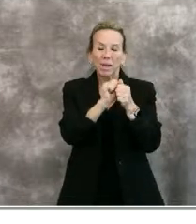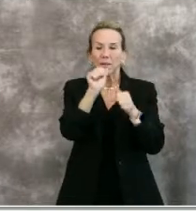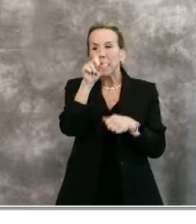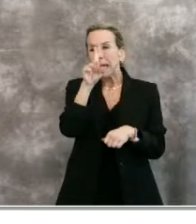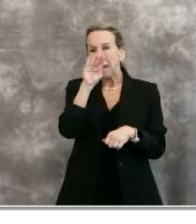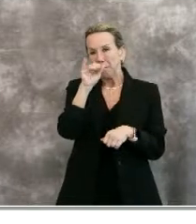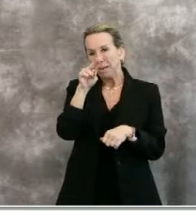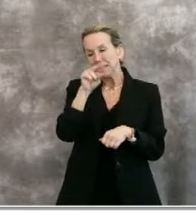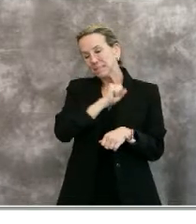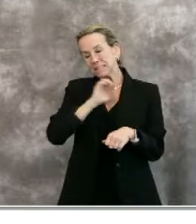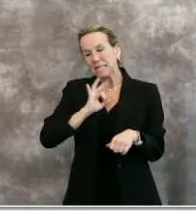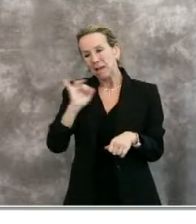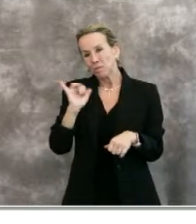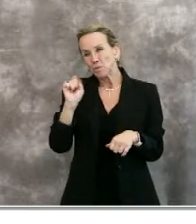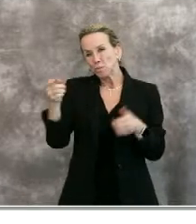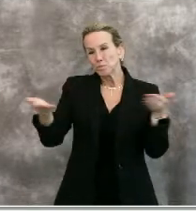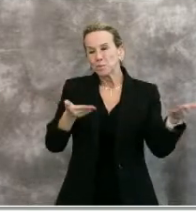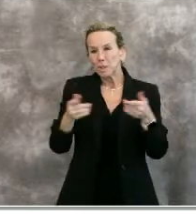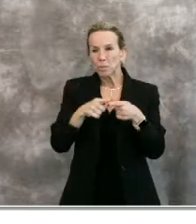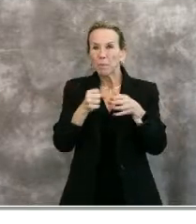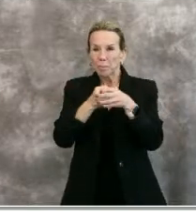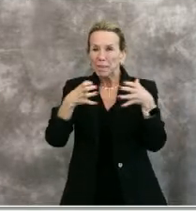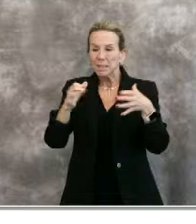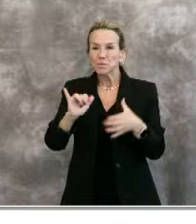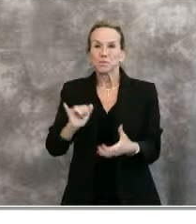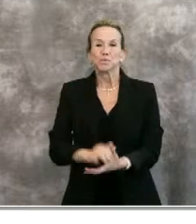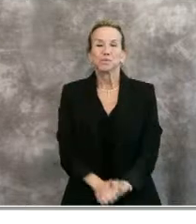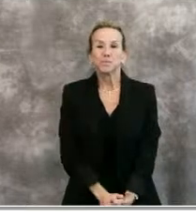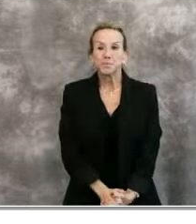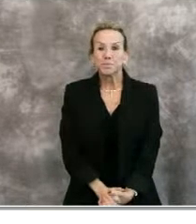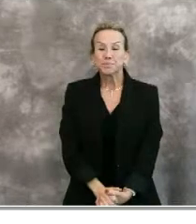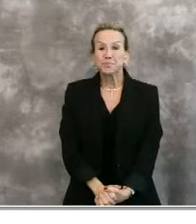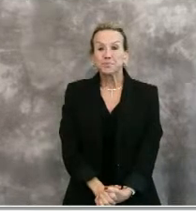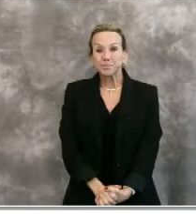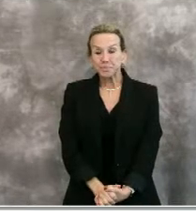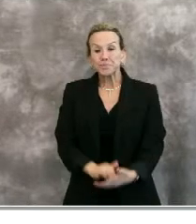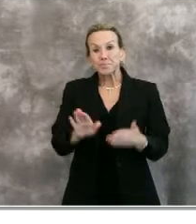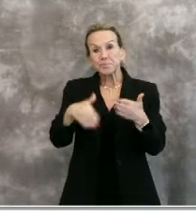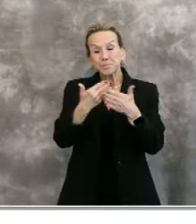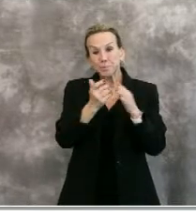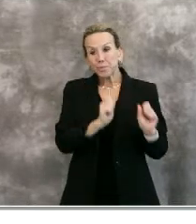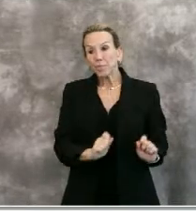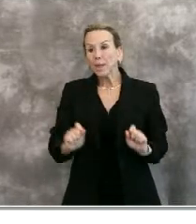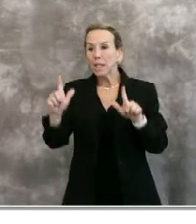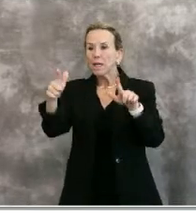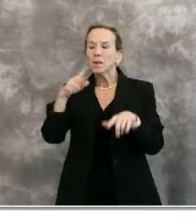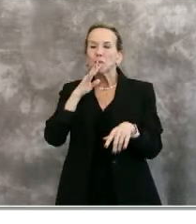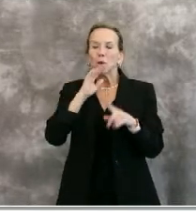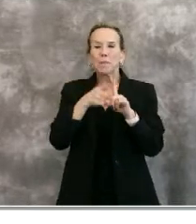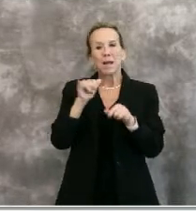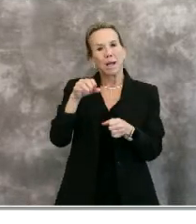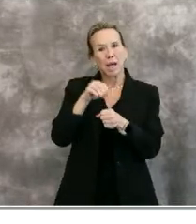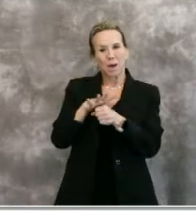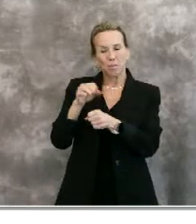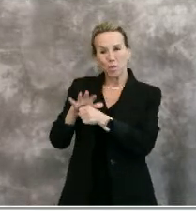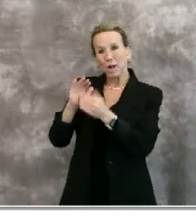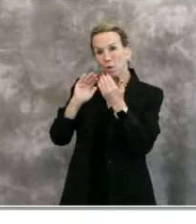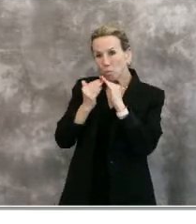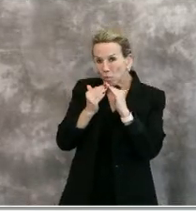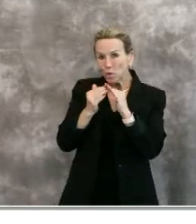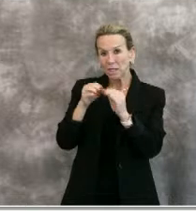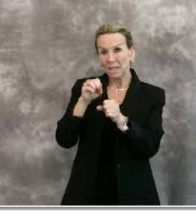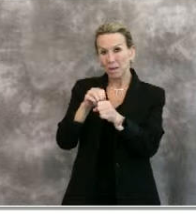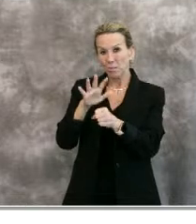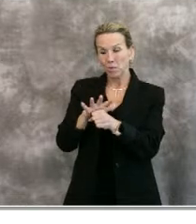staff. Now, of the next slide, we're going to talk about outbreaks, the community outbreaks